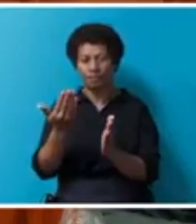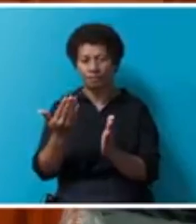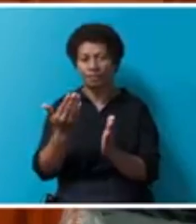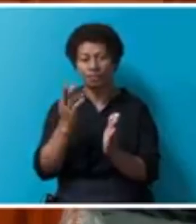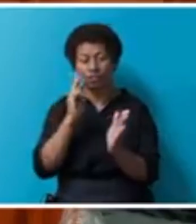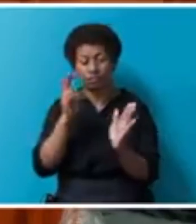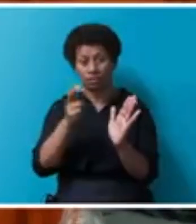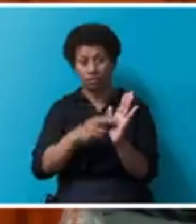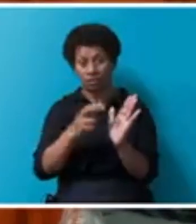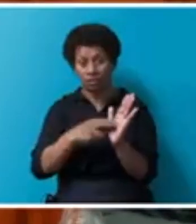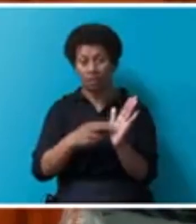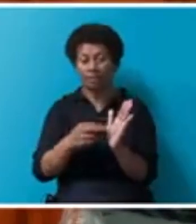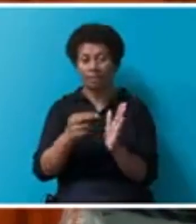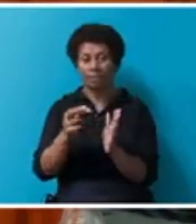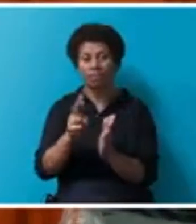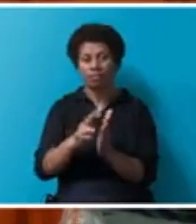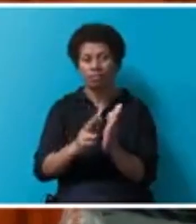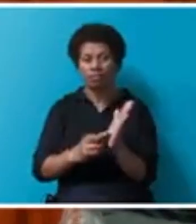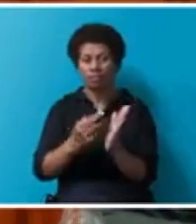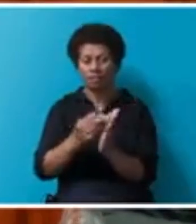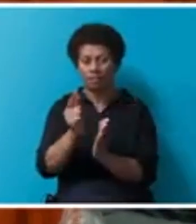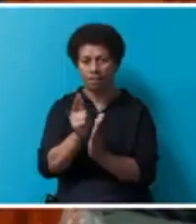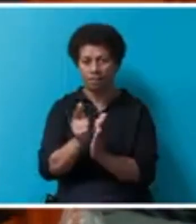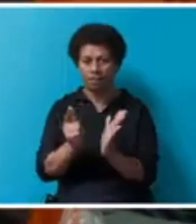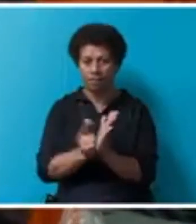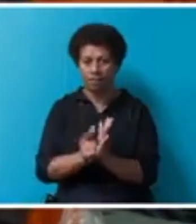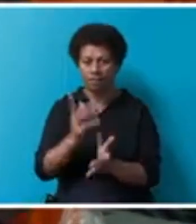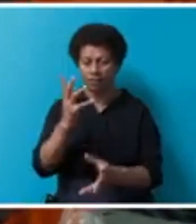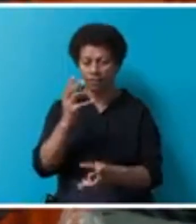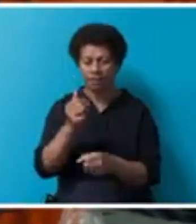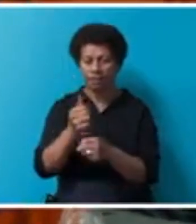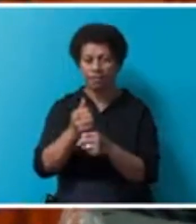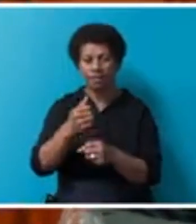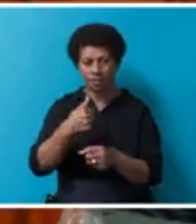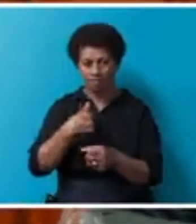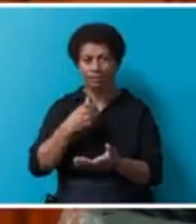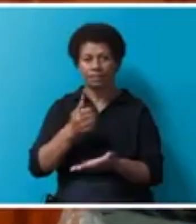rights and the rule of law. To conclude, Mr. Speaker, I support the